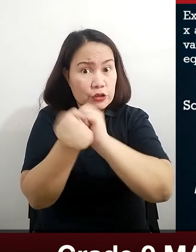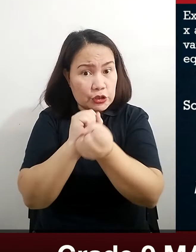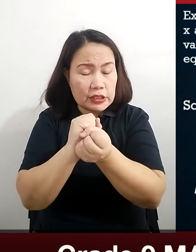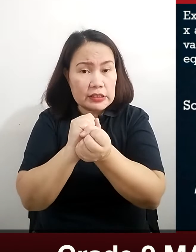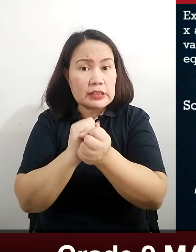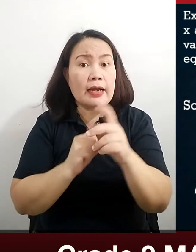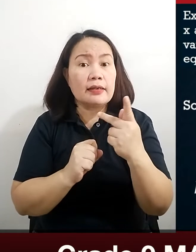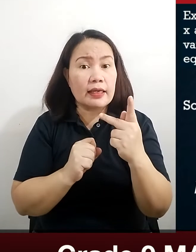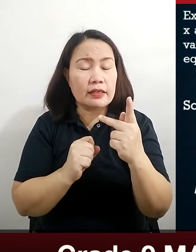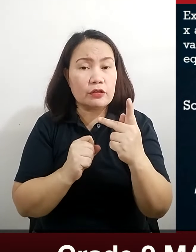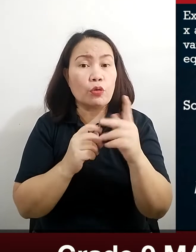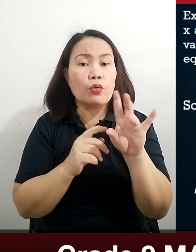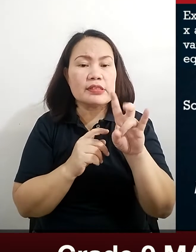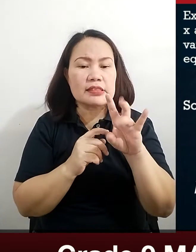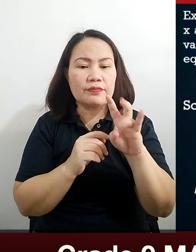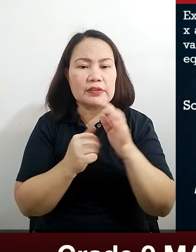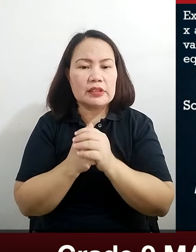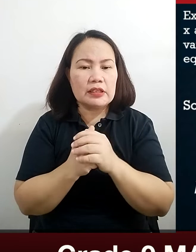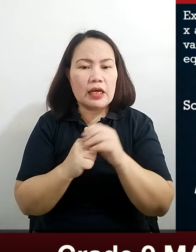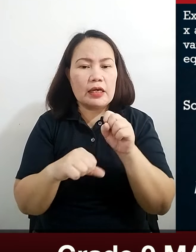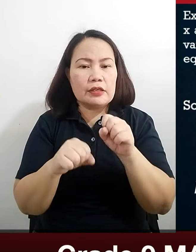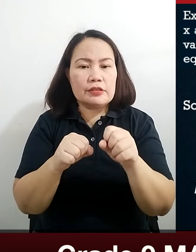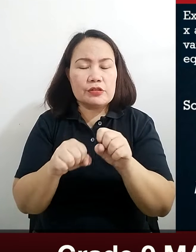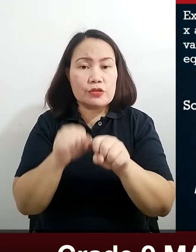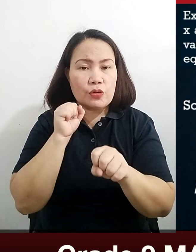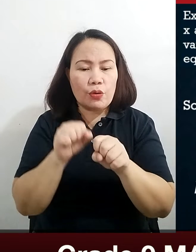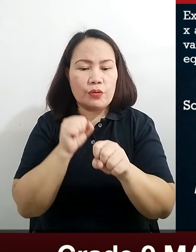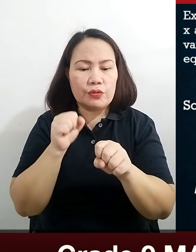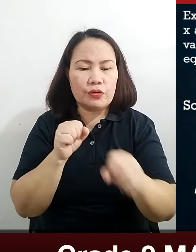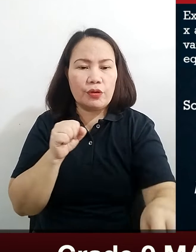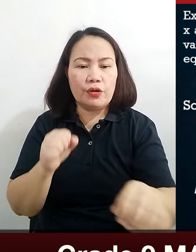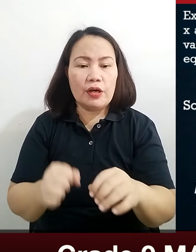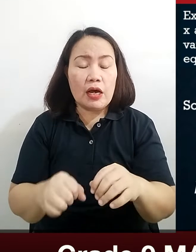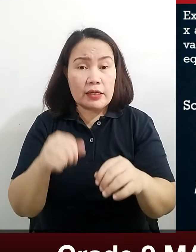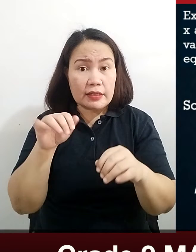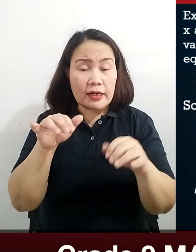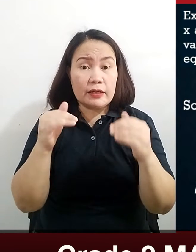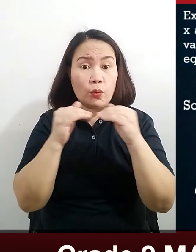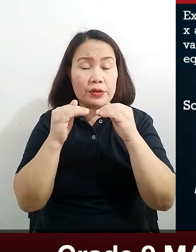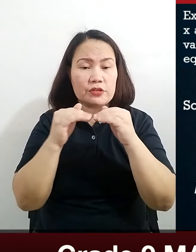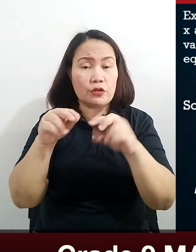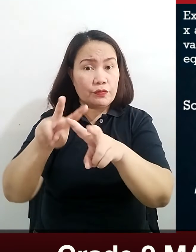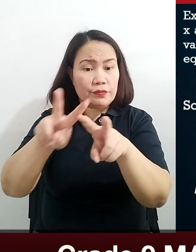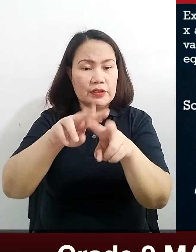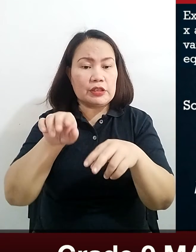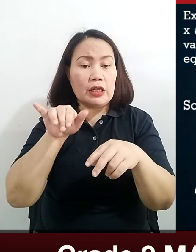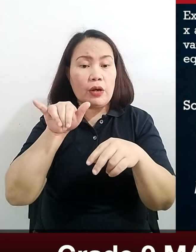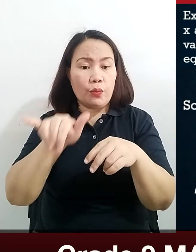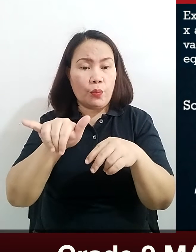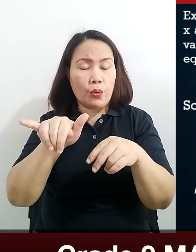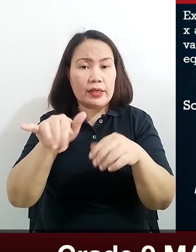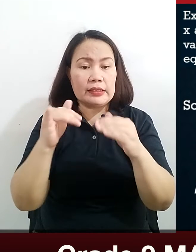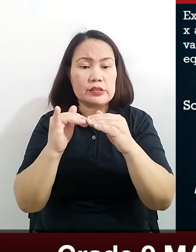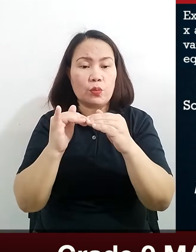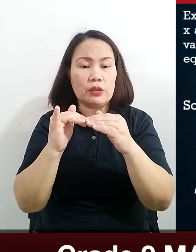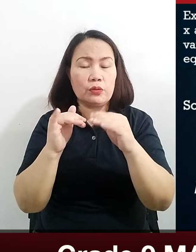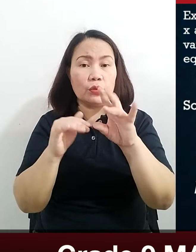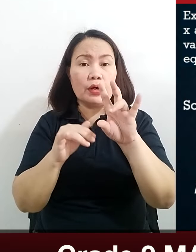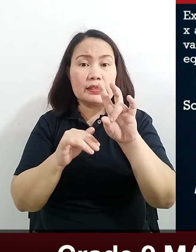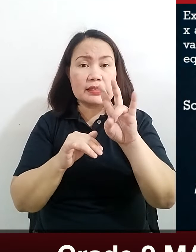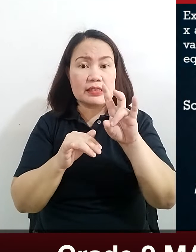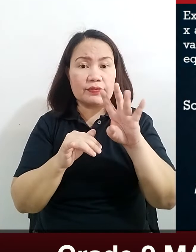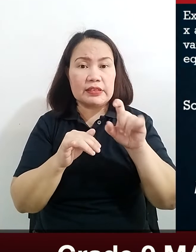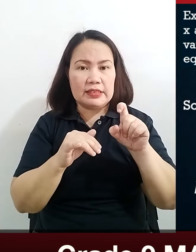So therefore, yung equation ng variation natin ay y is equal to